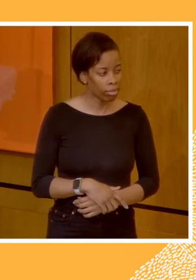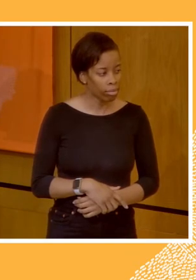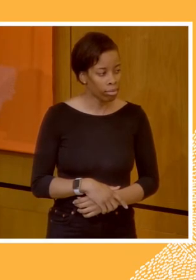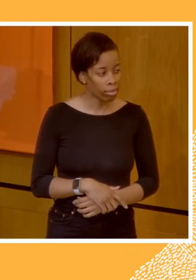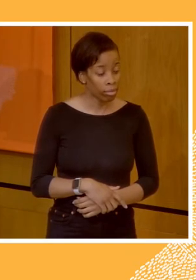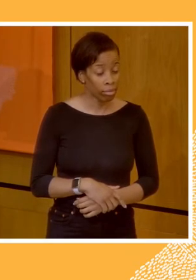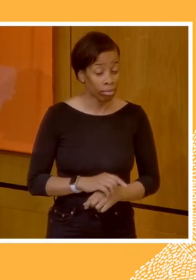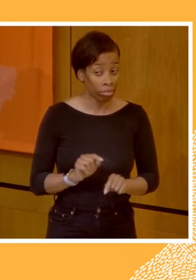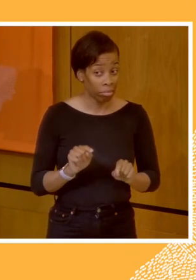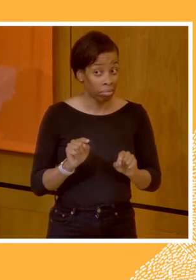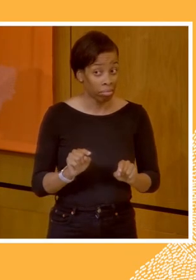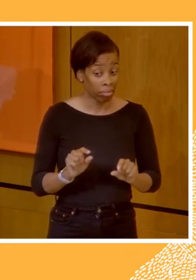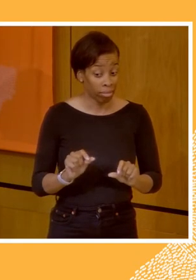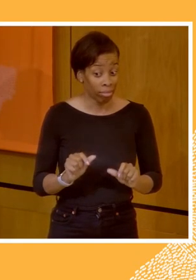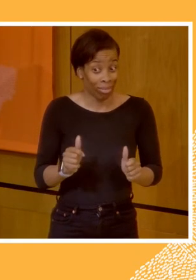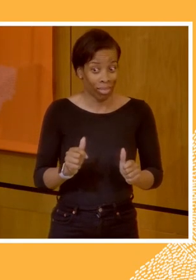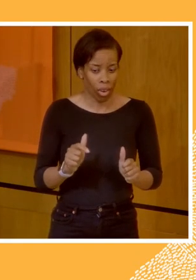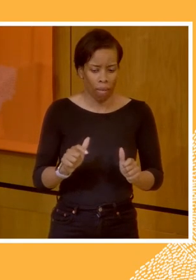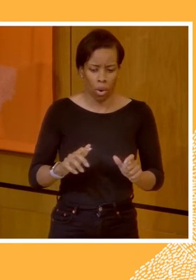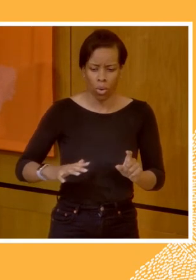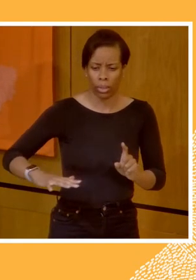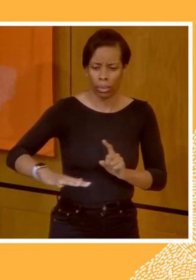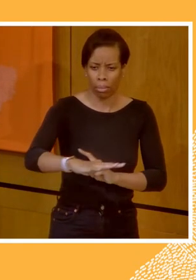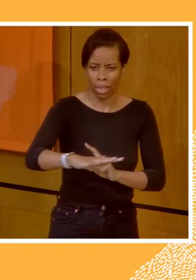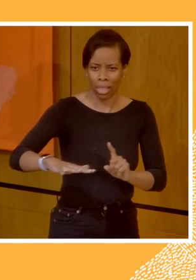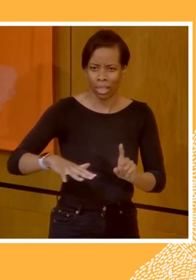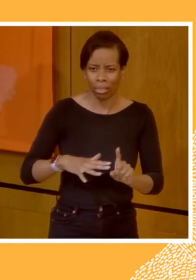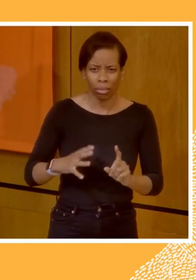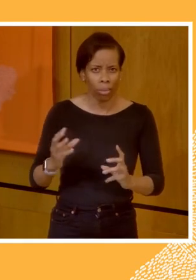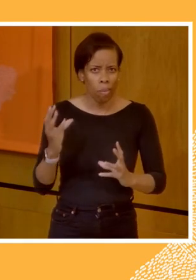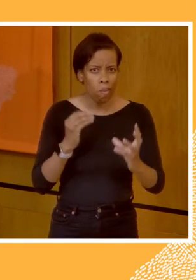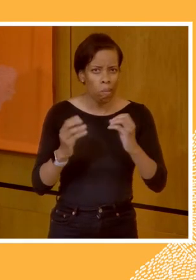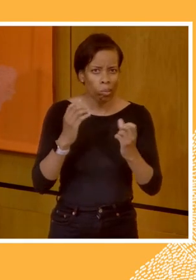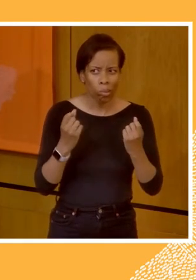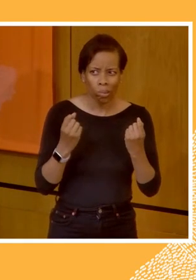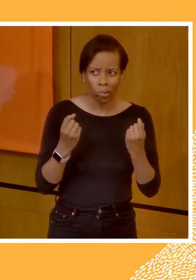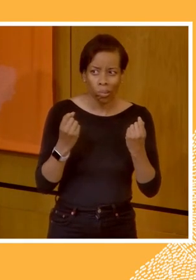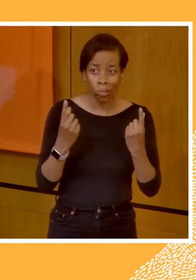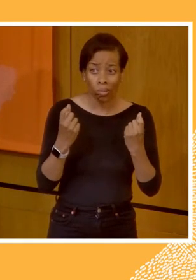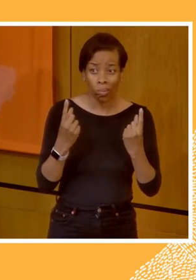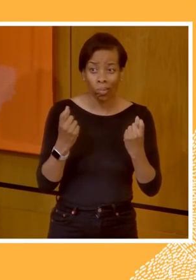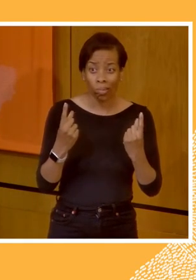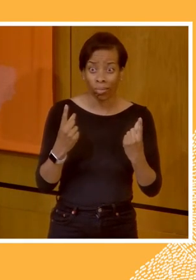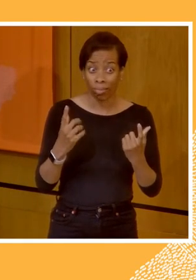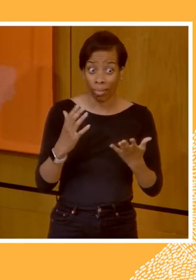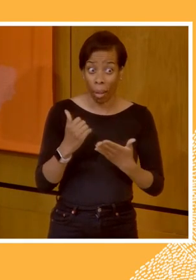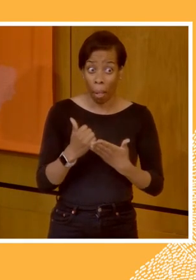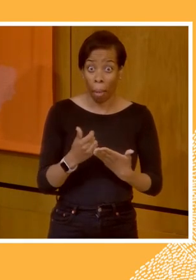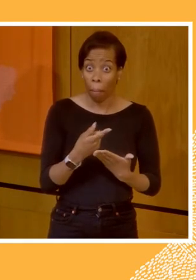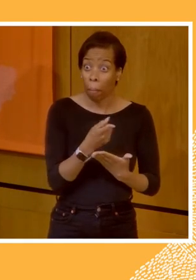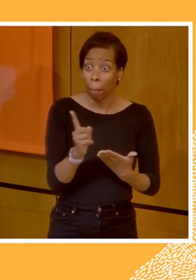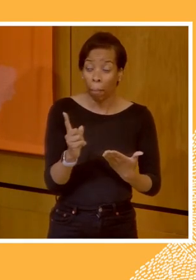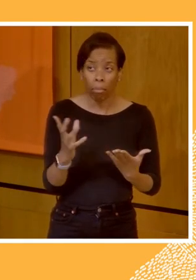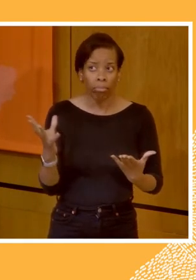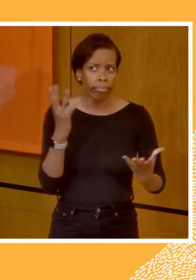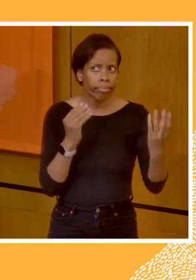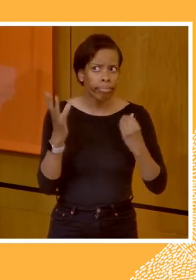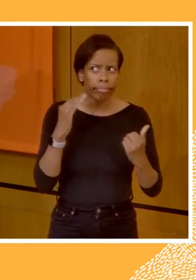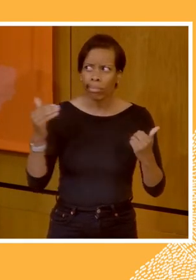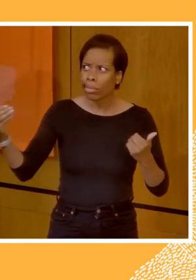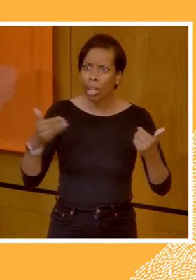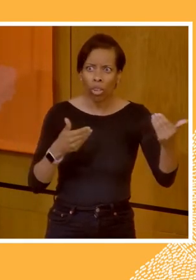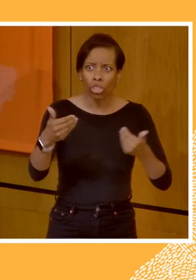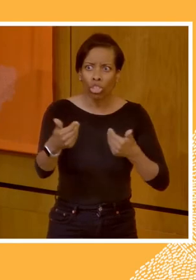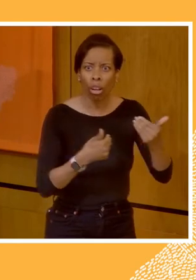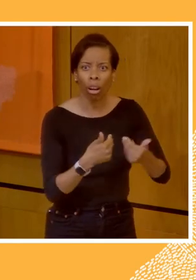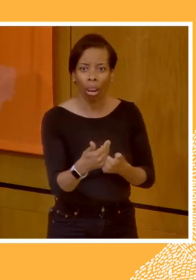audio trick in the book that has allowed us to survive for as long as we have, because we can hear things and where they're coming from. And now